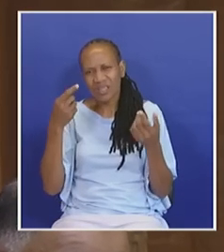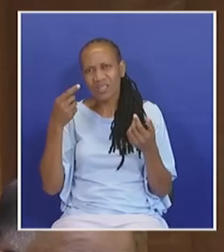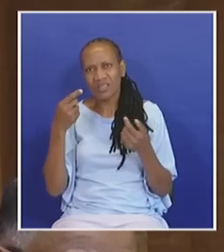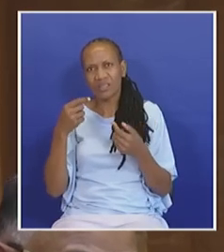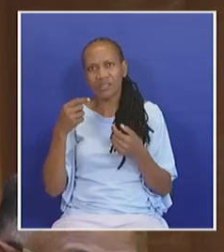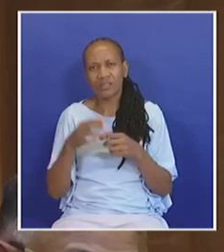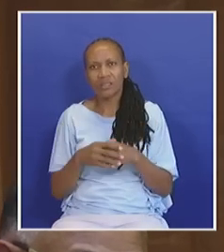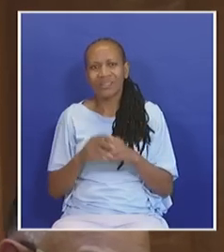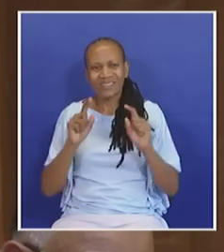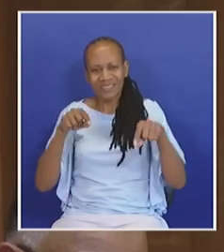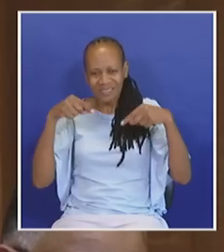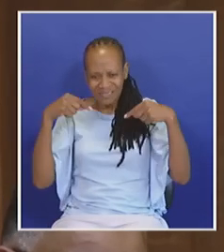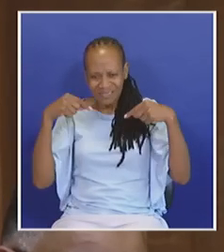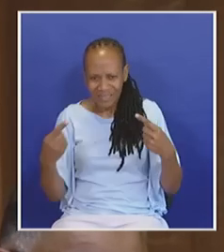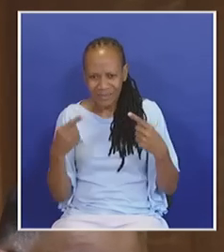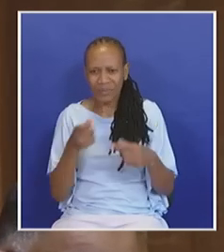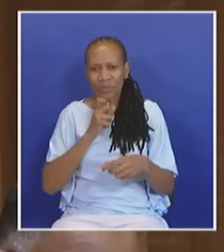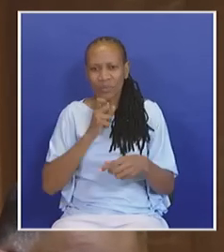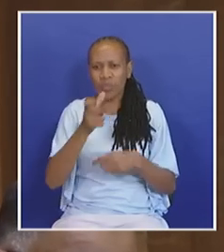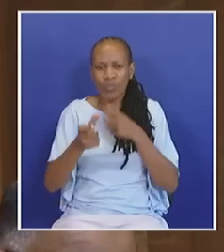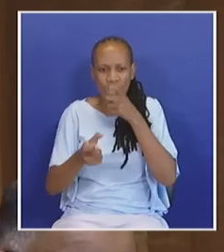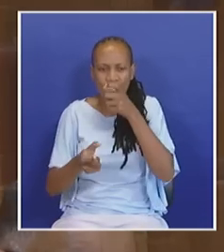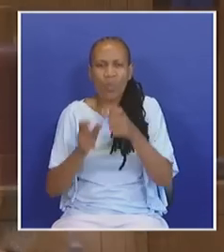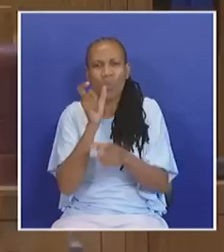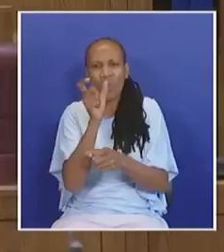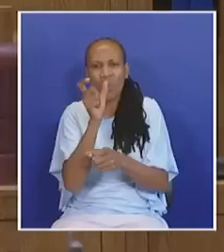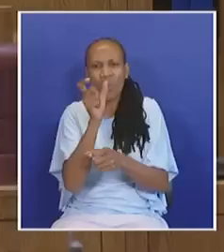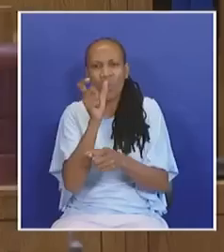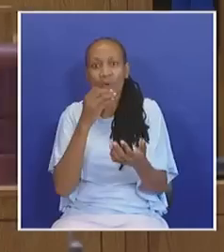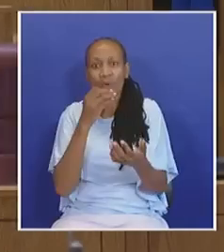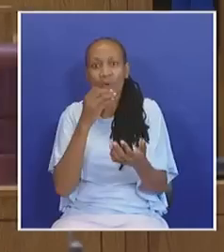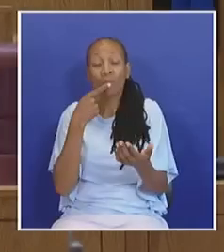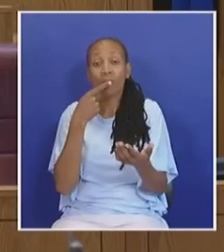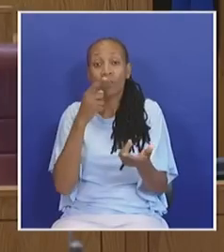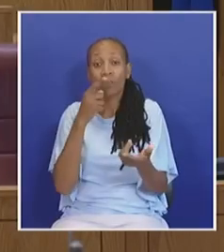is very ungrounded and unfounded. Thank you, Chair.